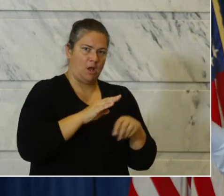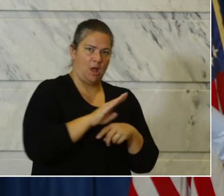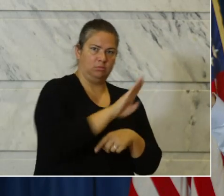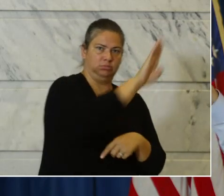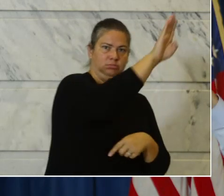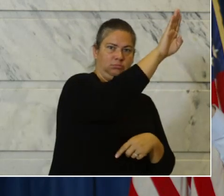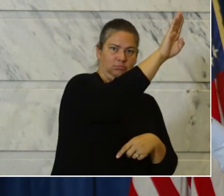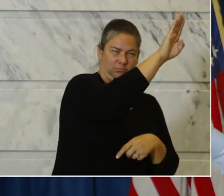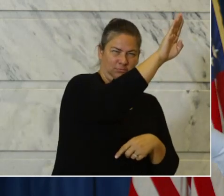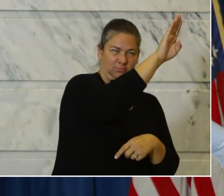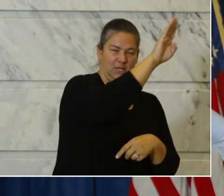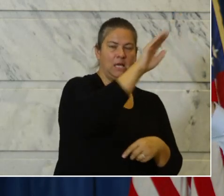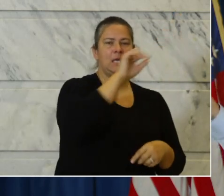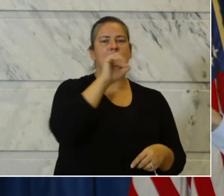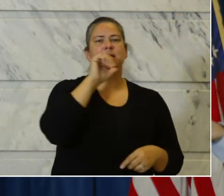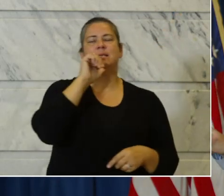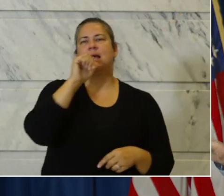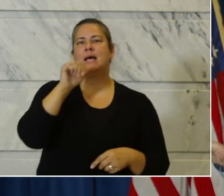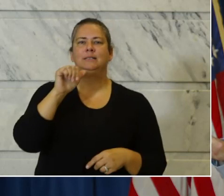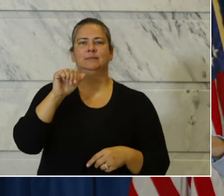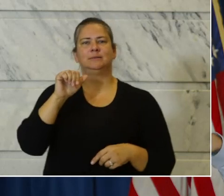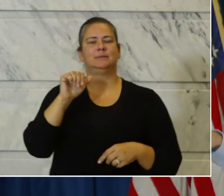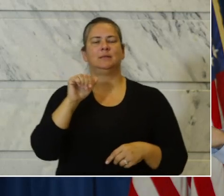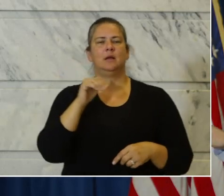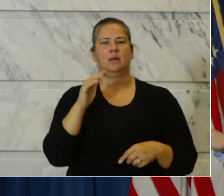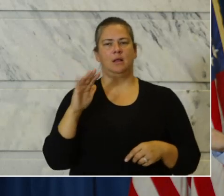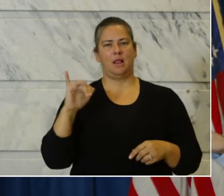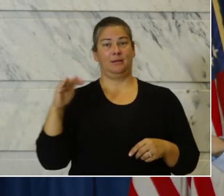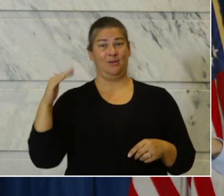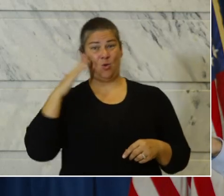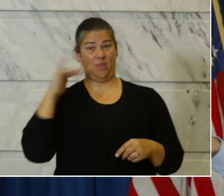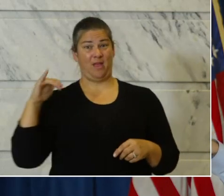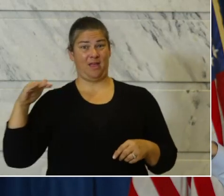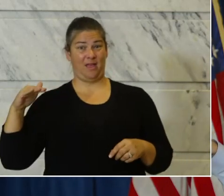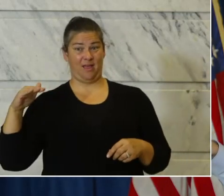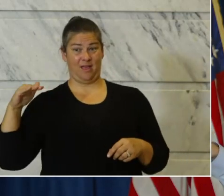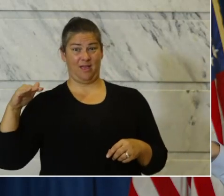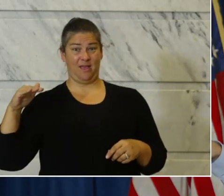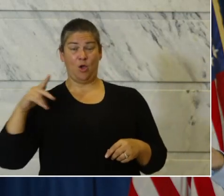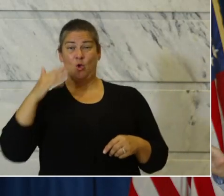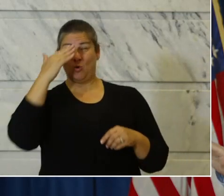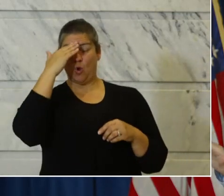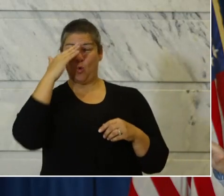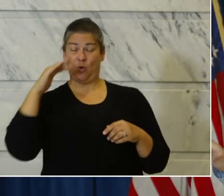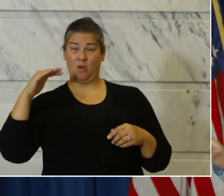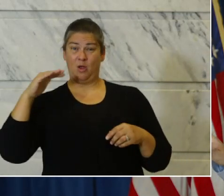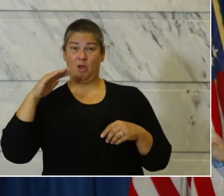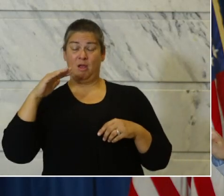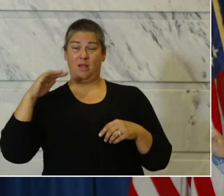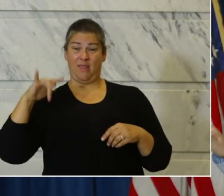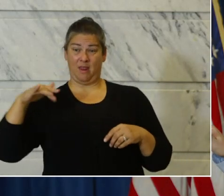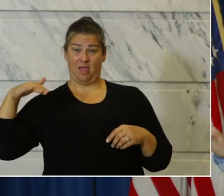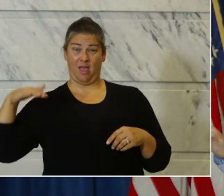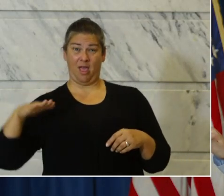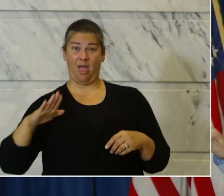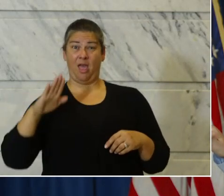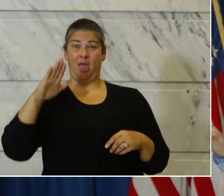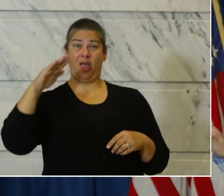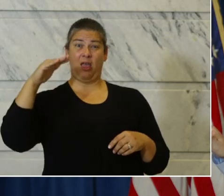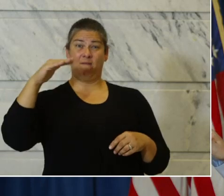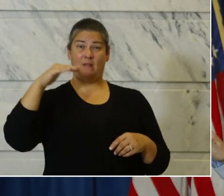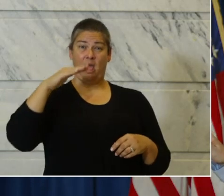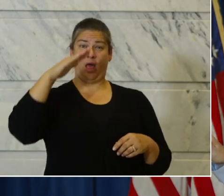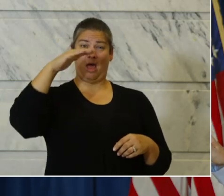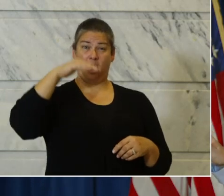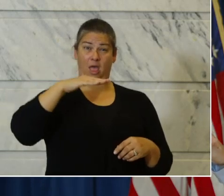that might be kind of up and down, or remember our plateaus aren't entirely flat, and not something just very gradual where